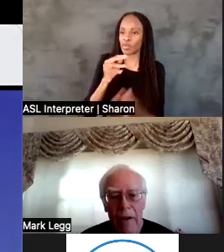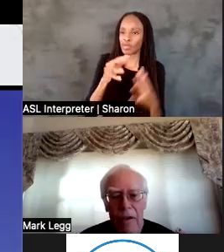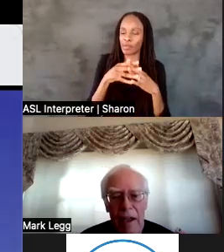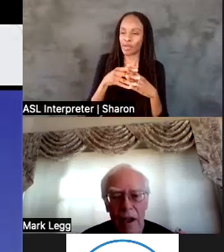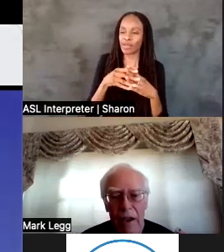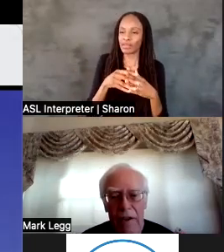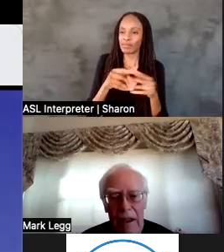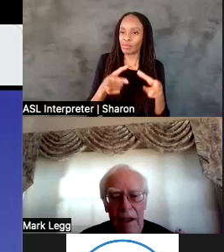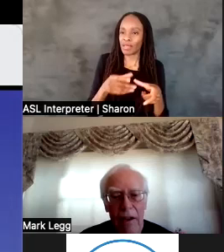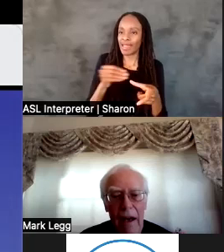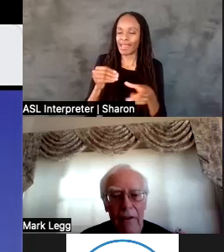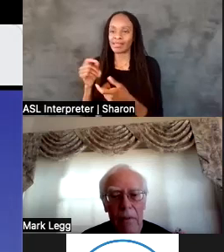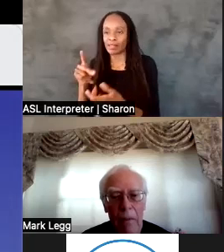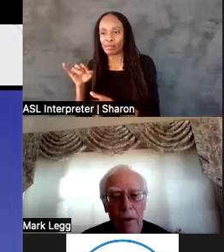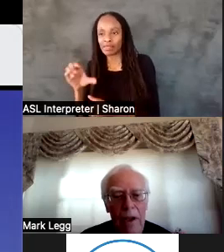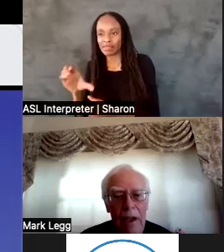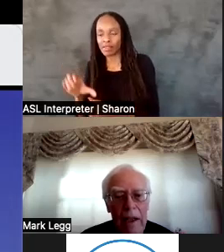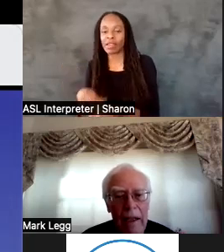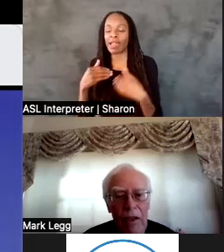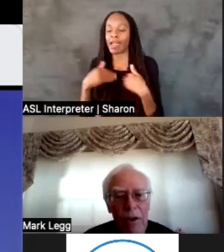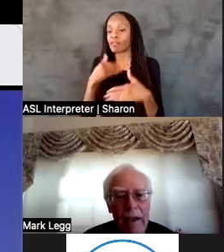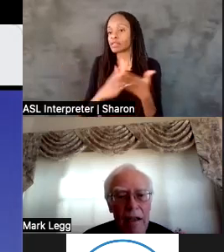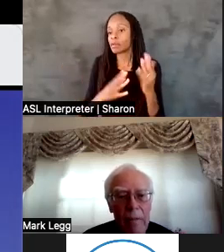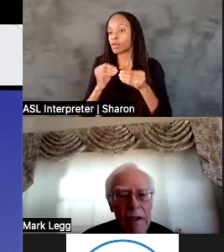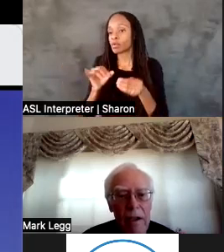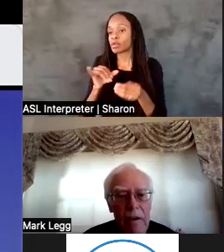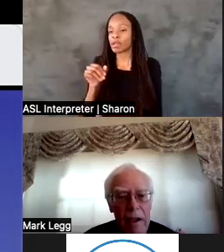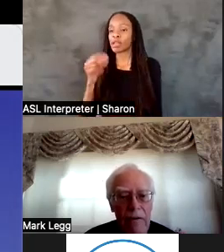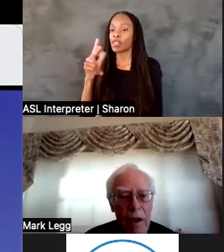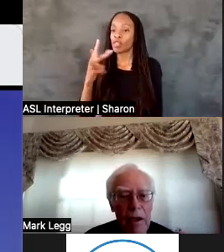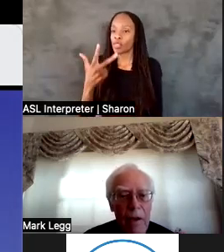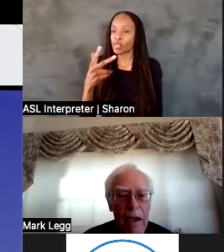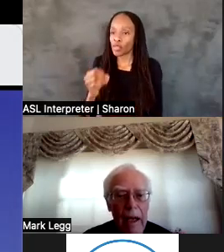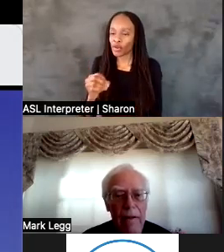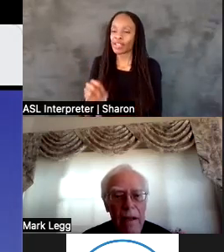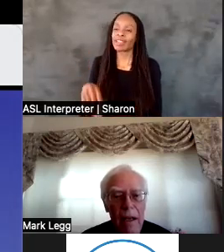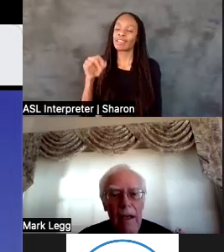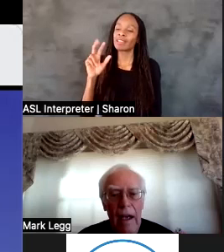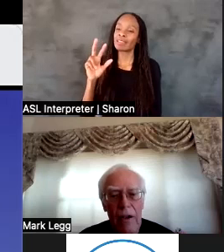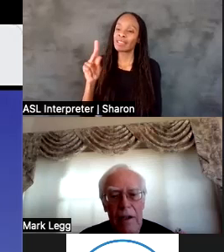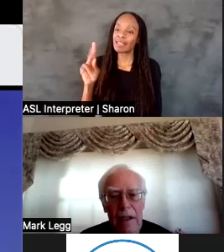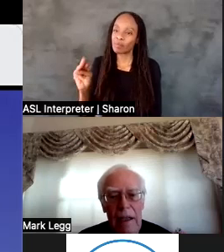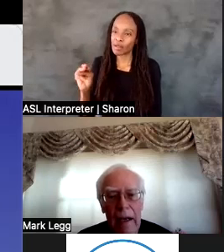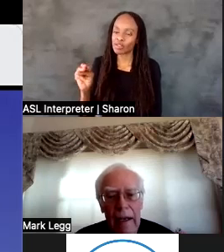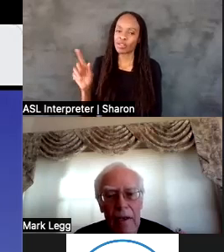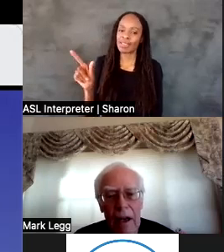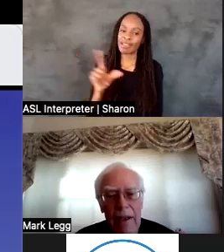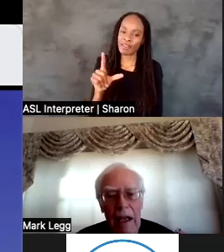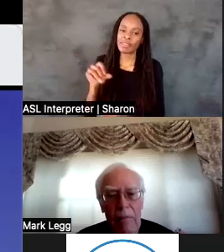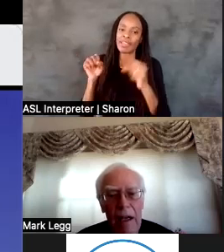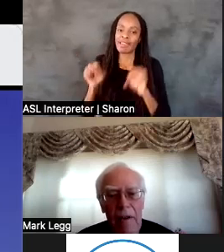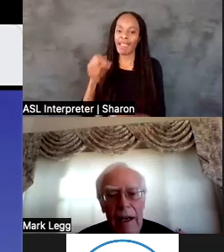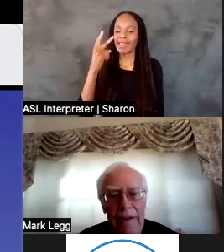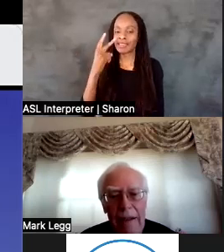The other things on here are significant. You have some numbers like the 30 kilometers there near Ferrelo on the left, and you can see there